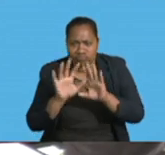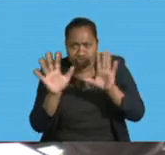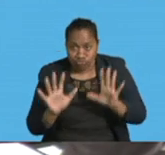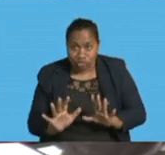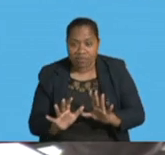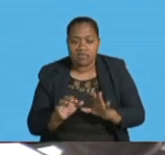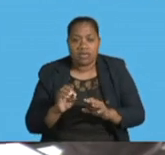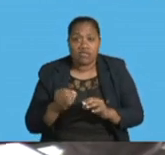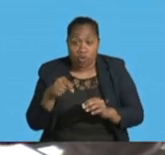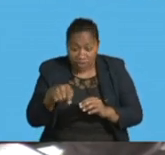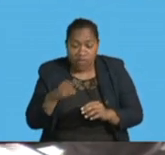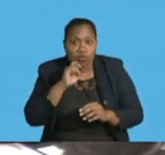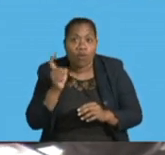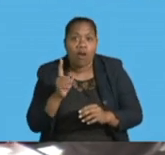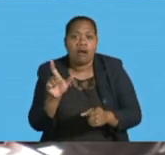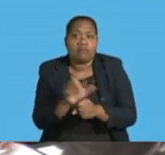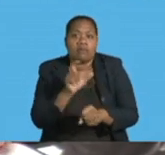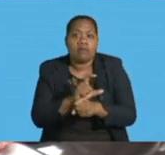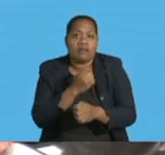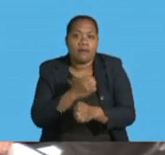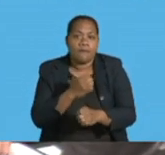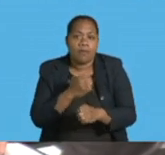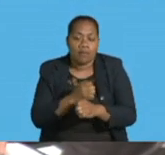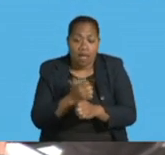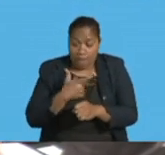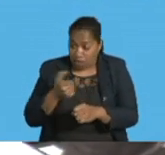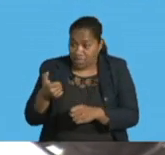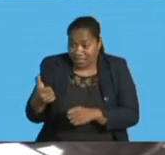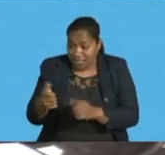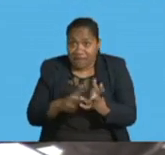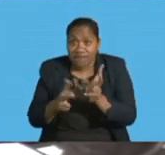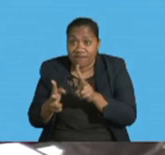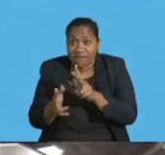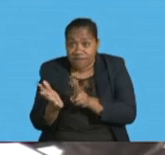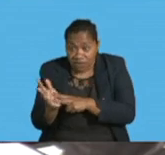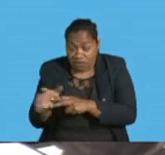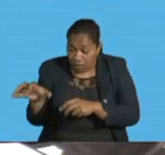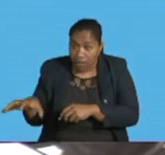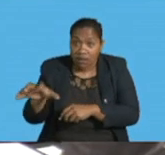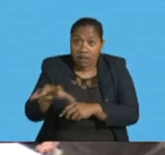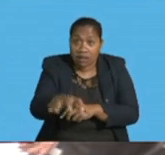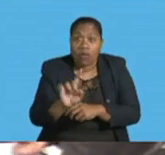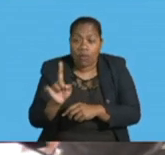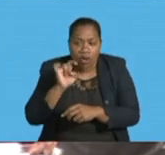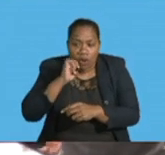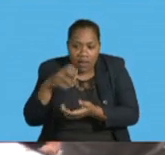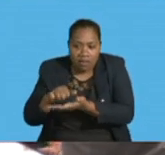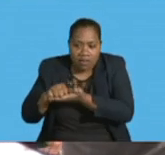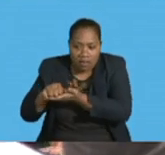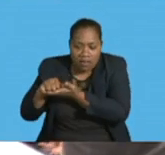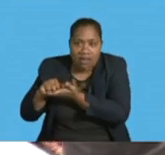also created employment, as all the 6 villages have a nursery attendant paid to maintain stock in the